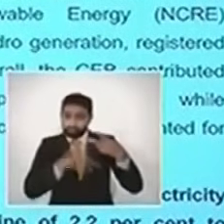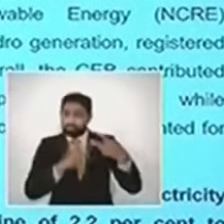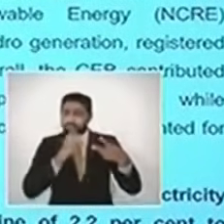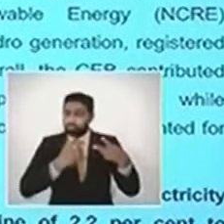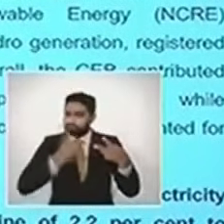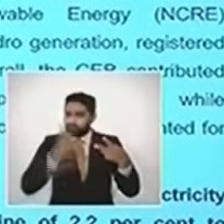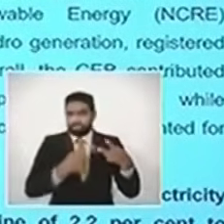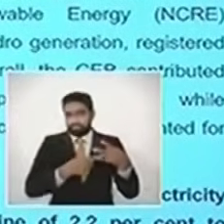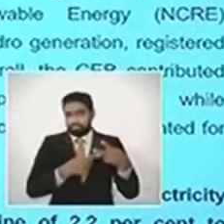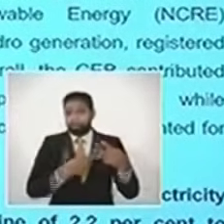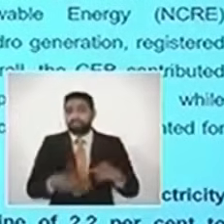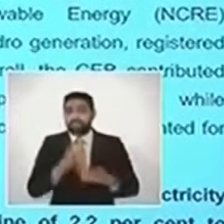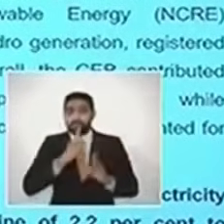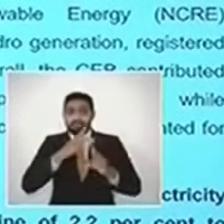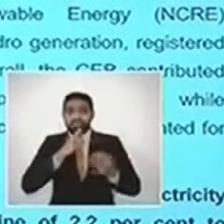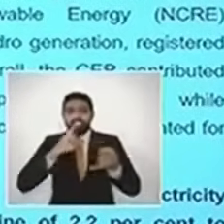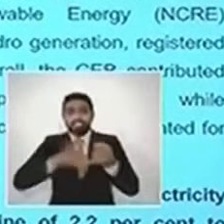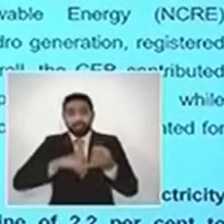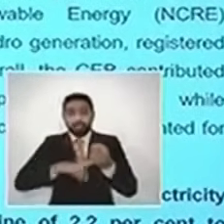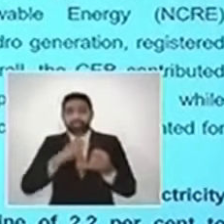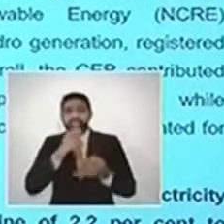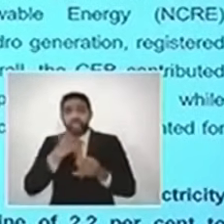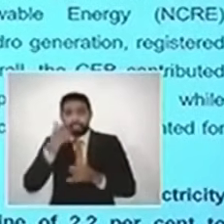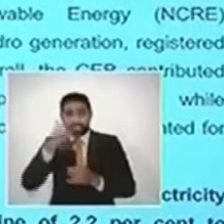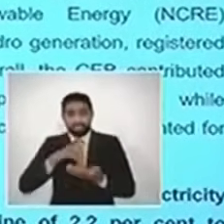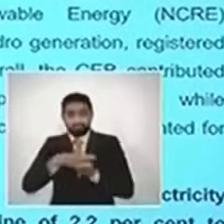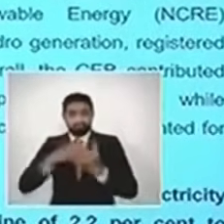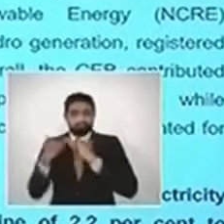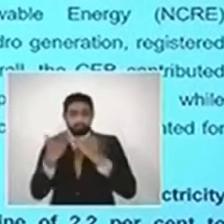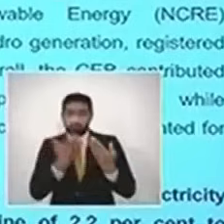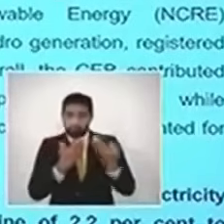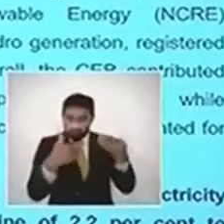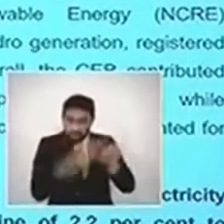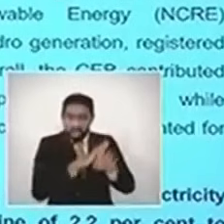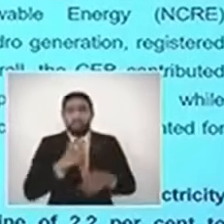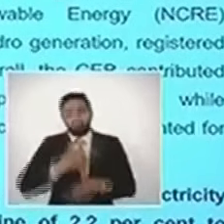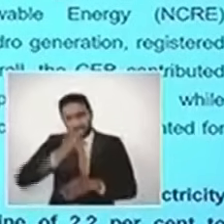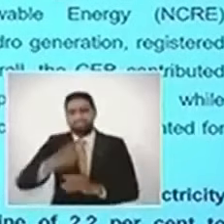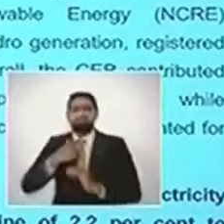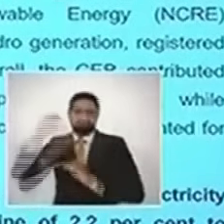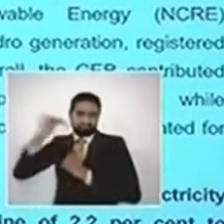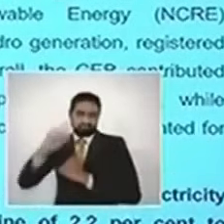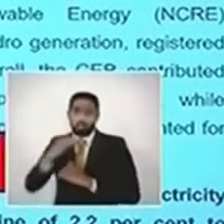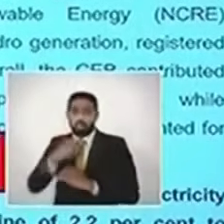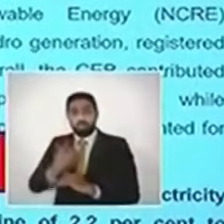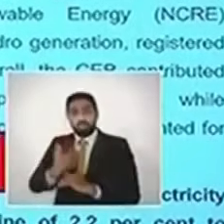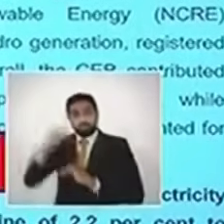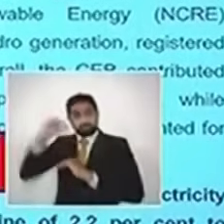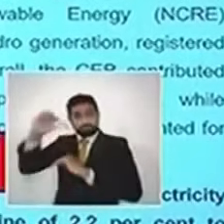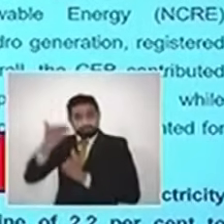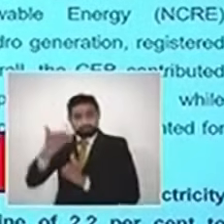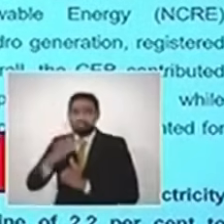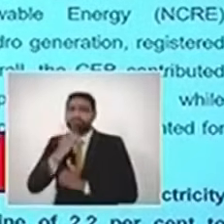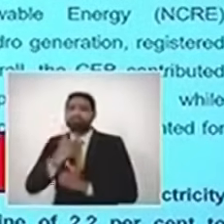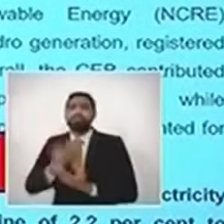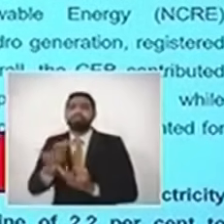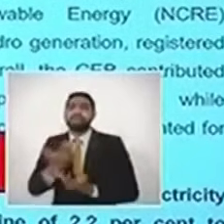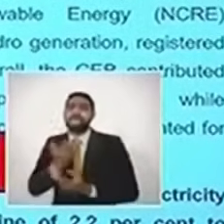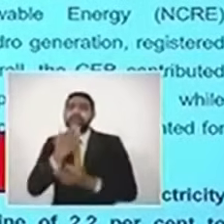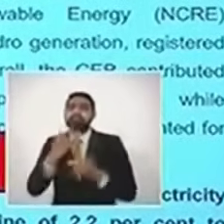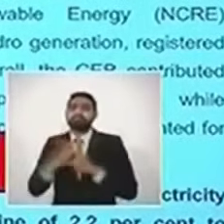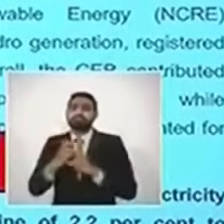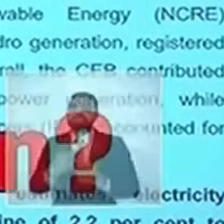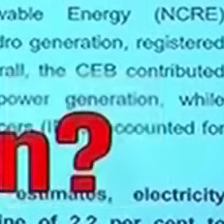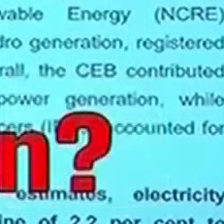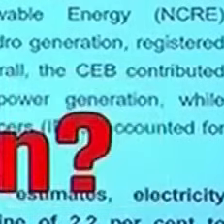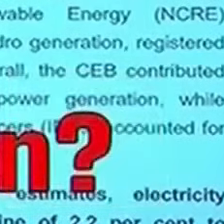for a prolonged period, and if that happens, that does not provide a solution to the dollar crisis in the country. Question number two, when these things are